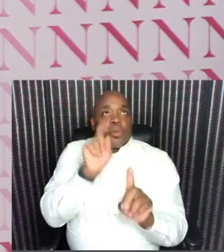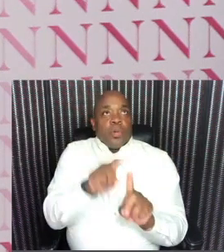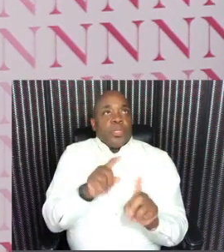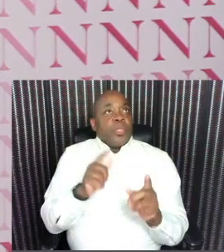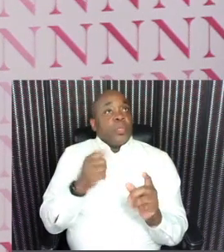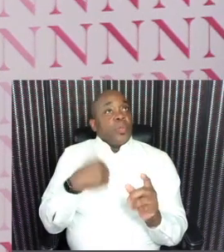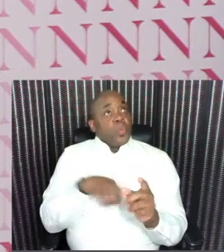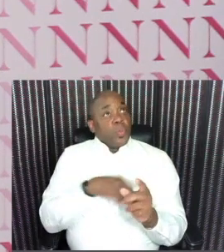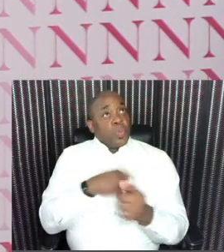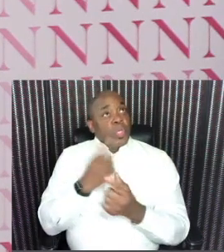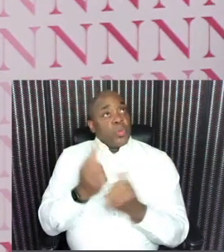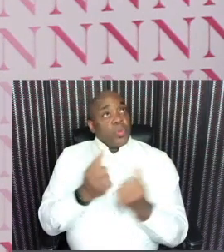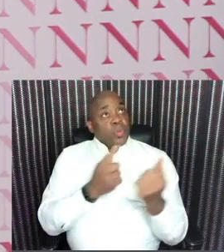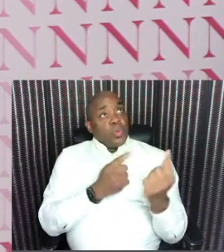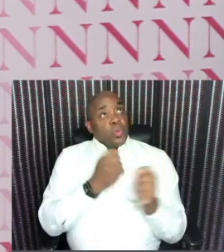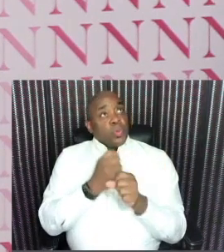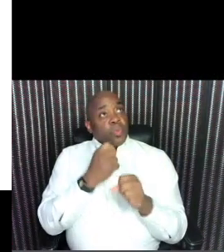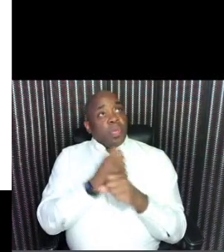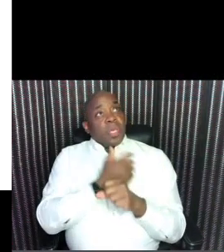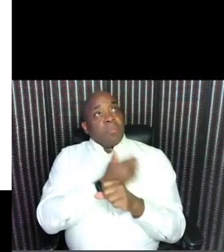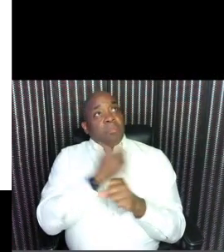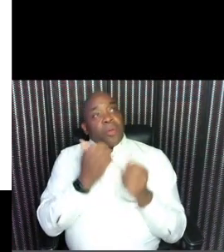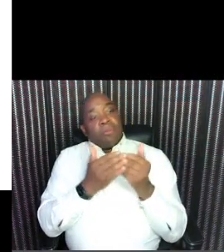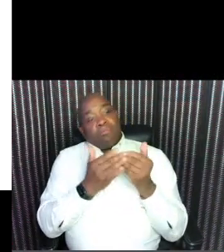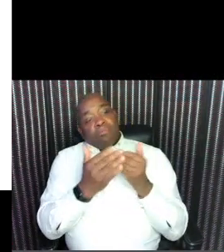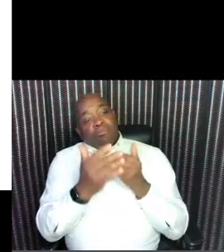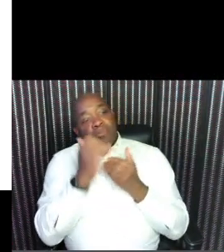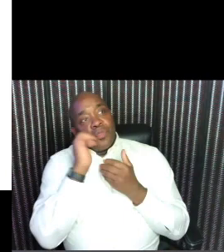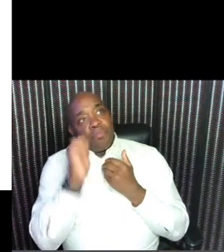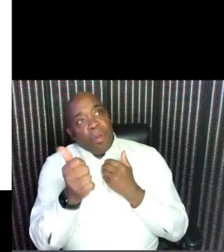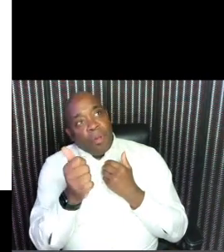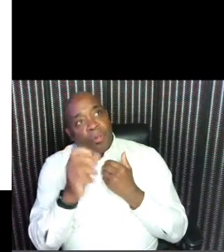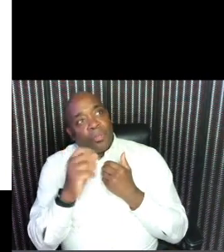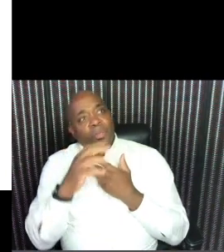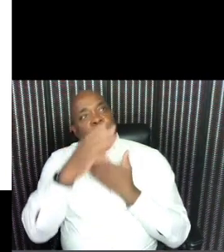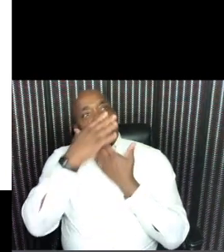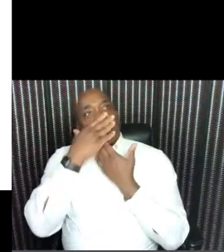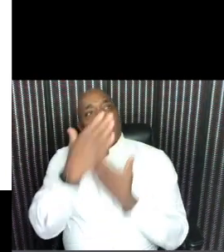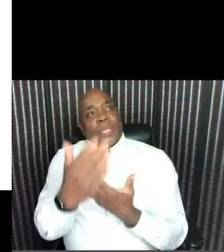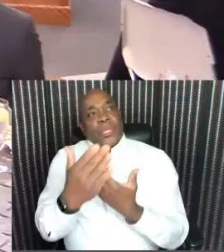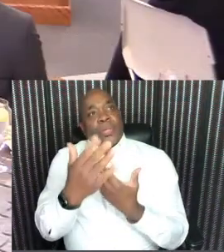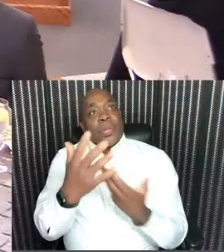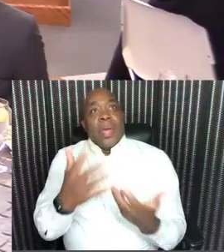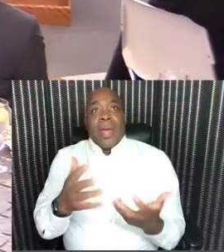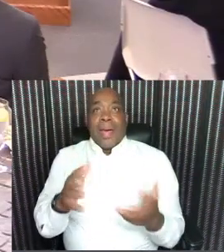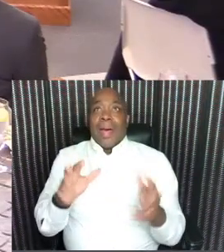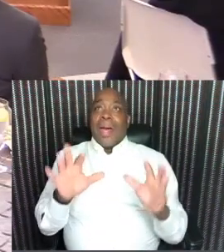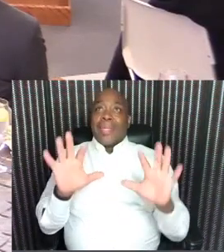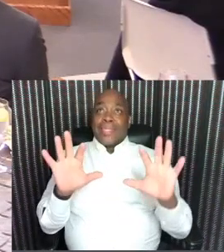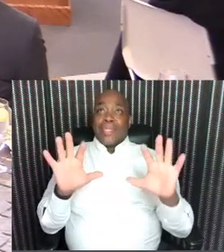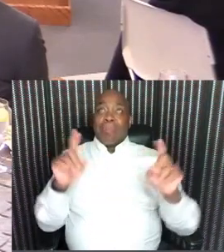better tomorrow. So, thank you. And I did it